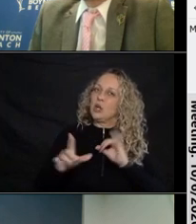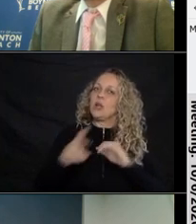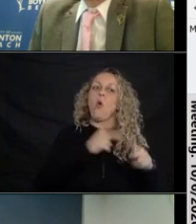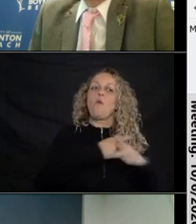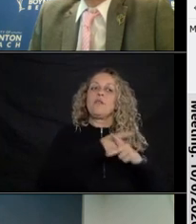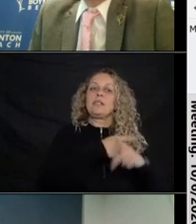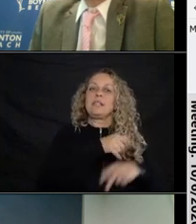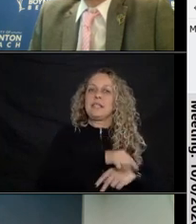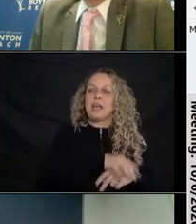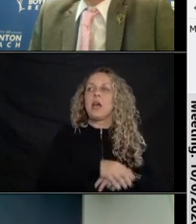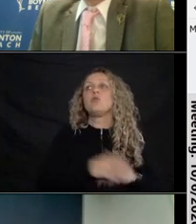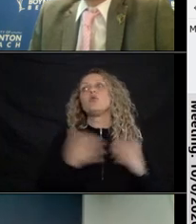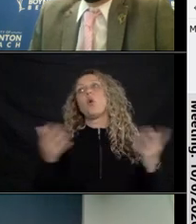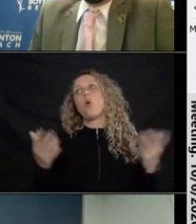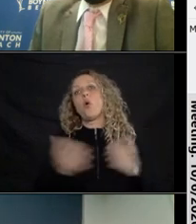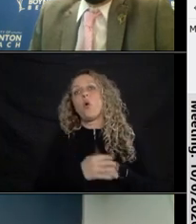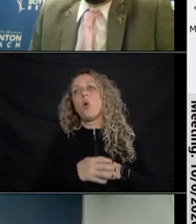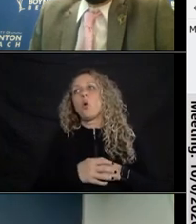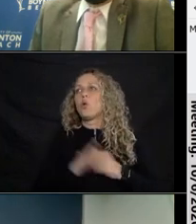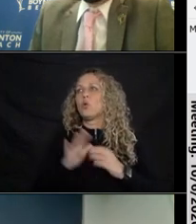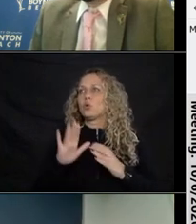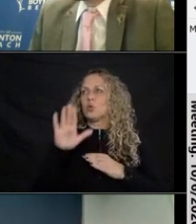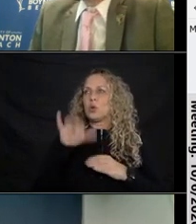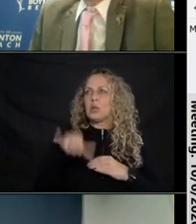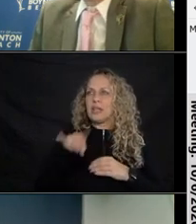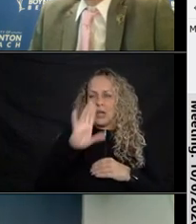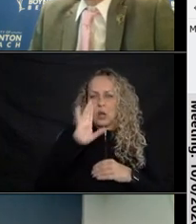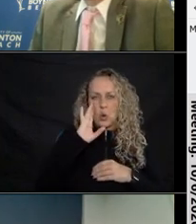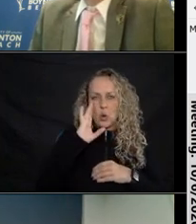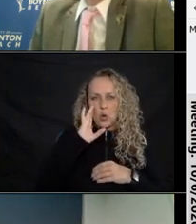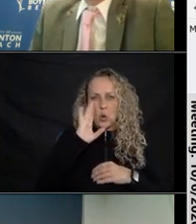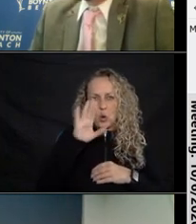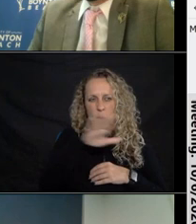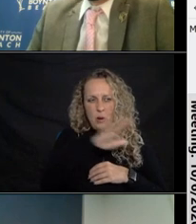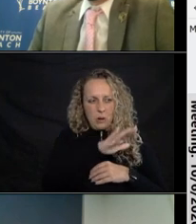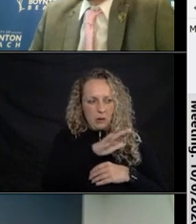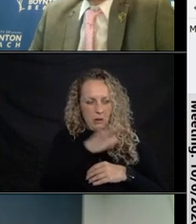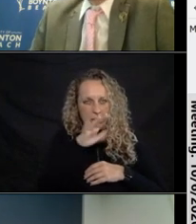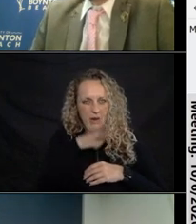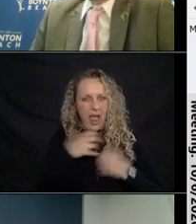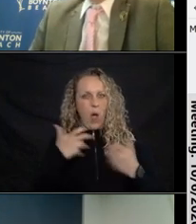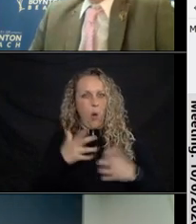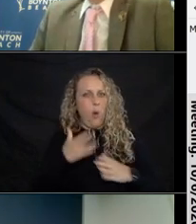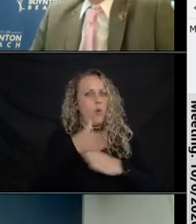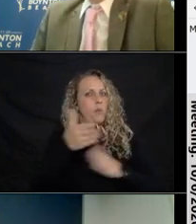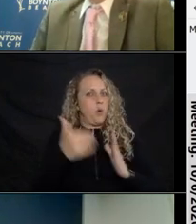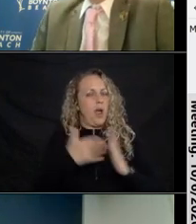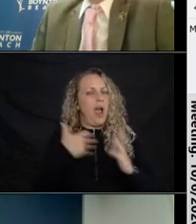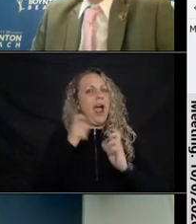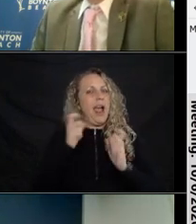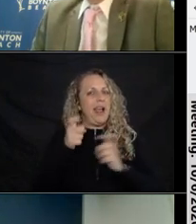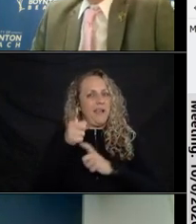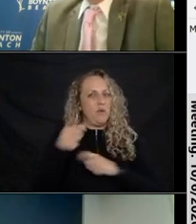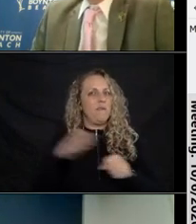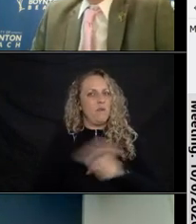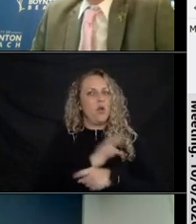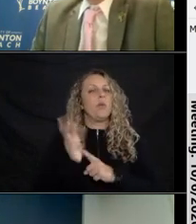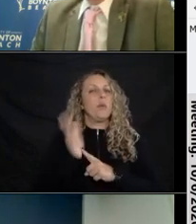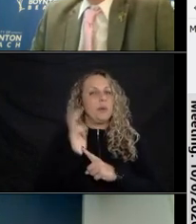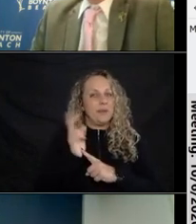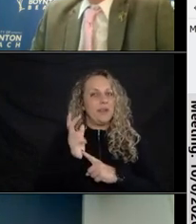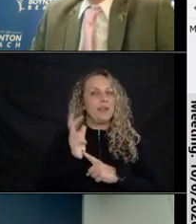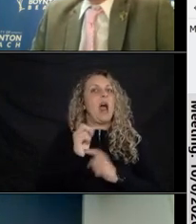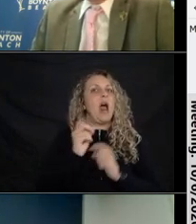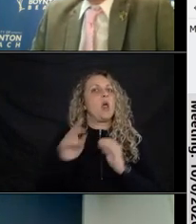that. So, you know, Mr. Saberson, I don't want to interrupt you. I gave you the full 3 minutes and a little bit